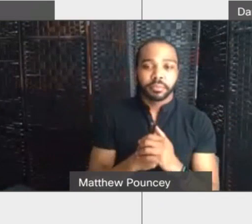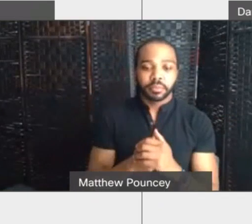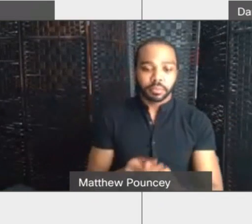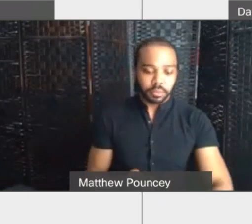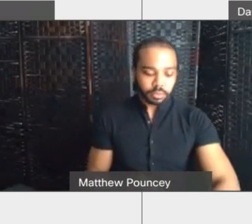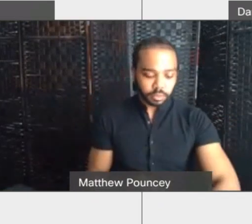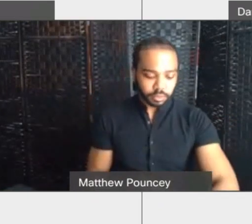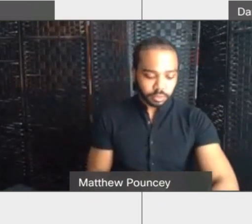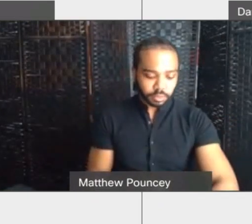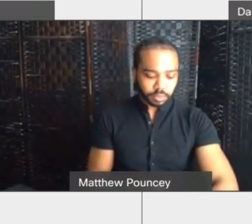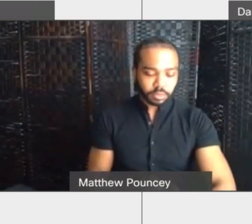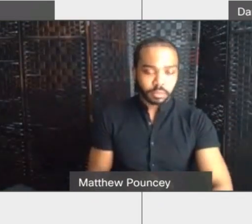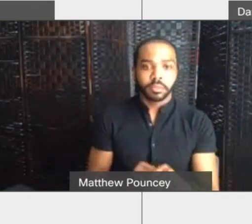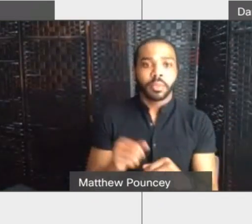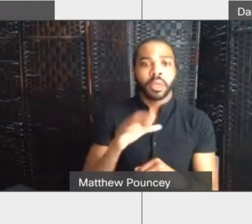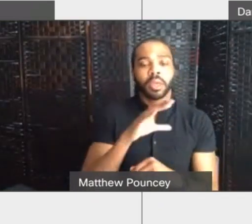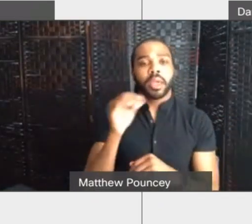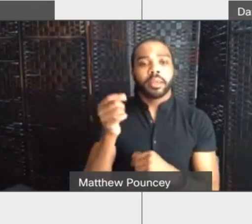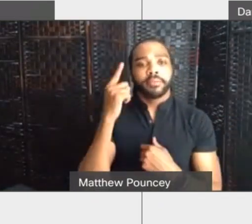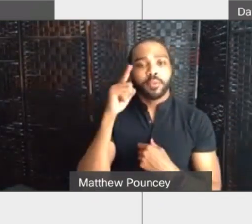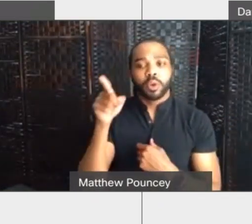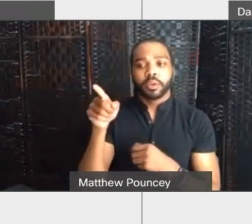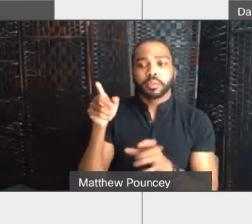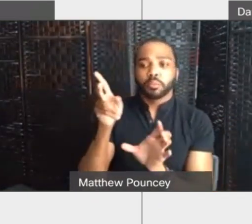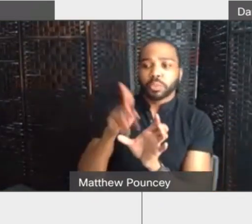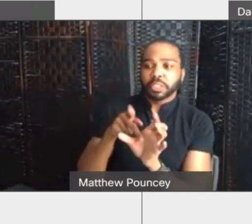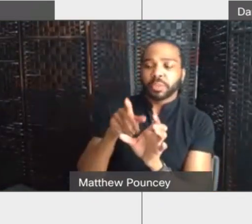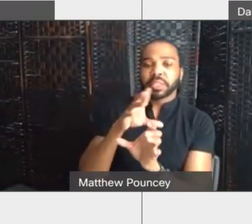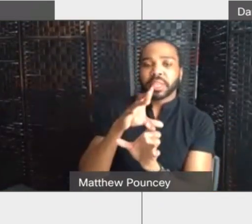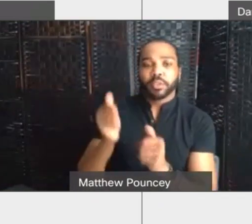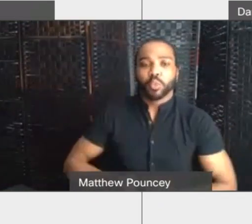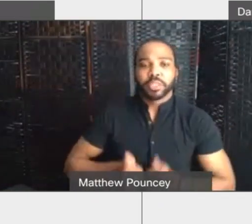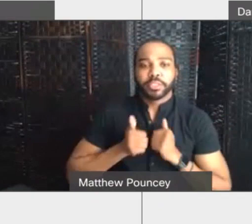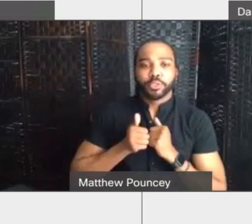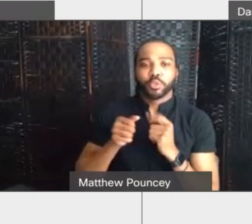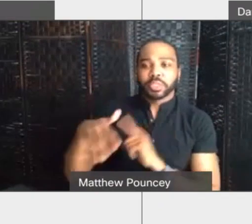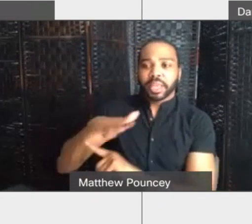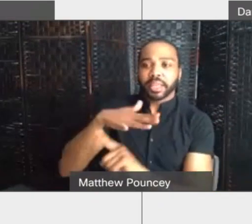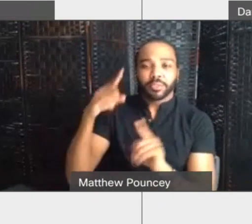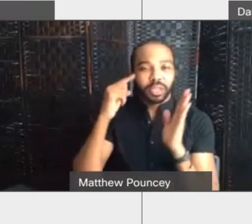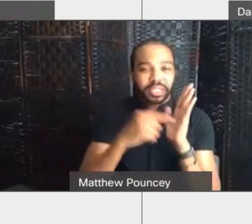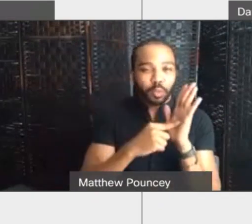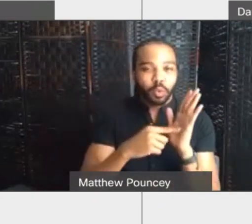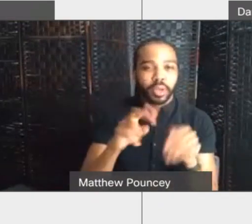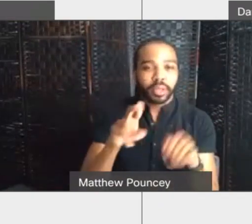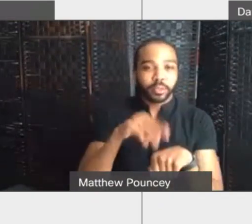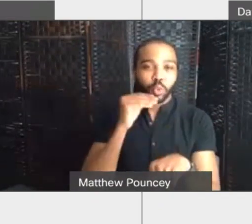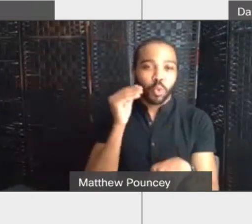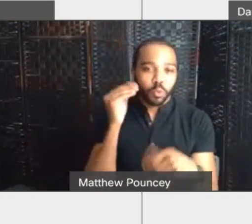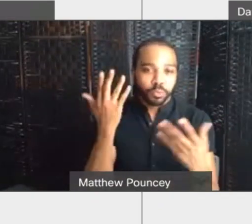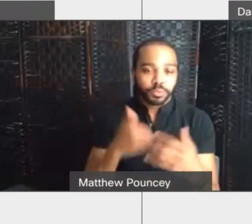as well as in the participant's residential setting, i.e. a natural home.